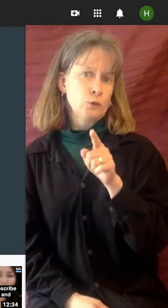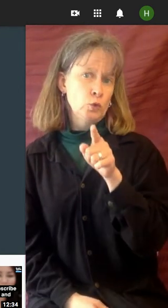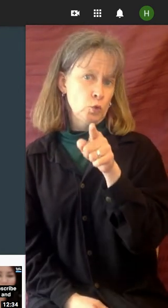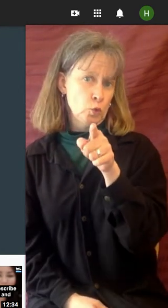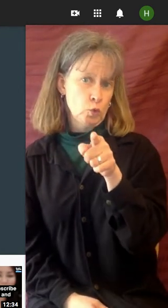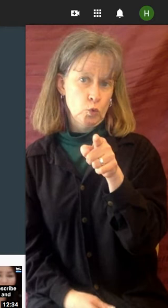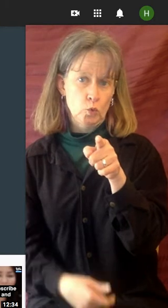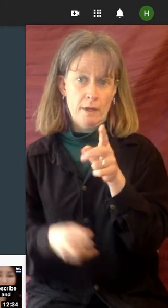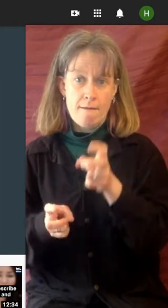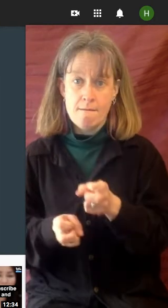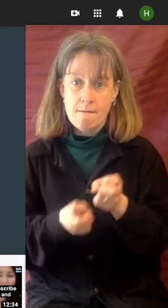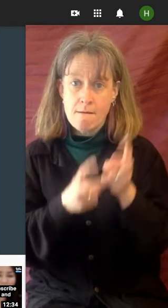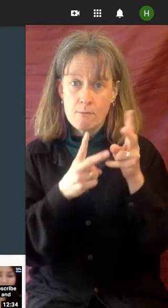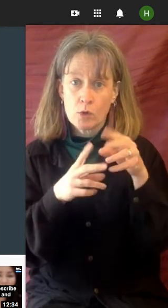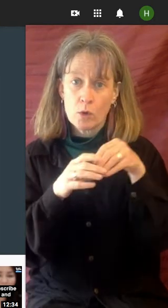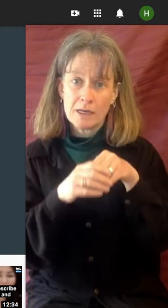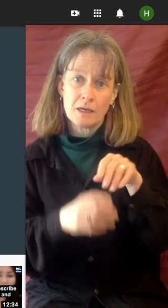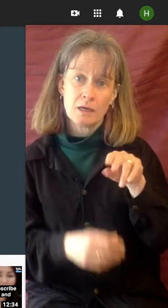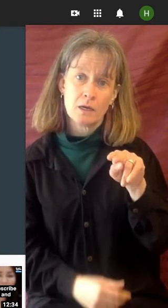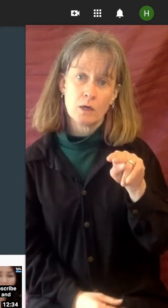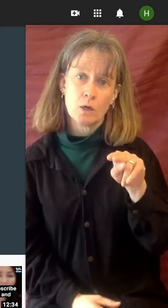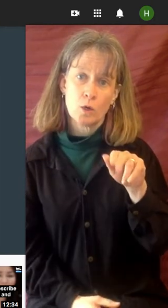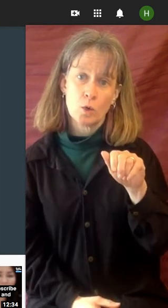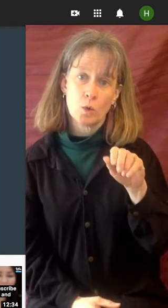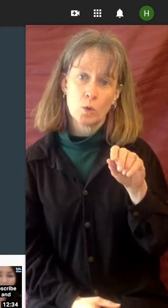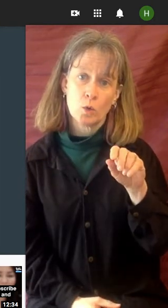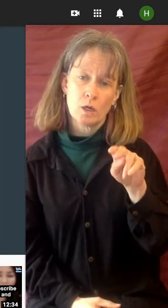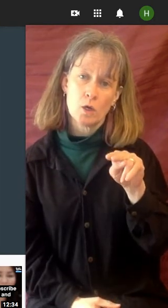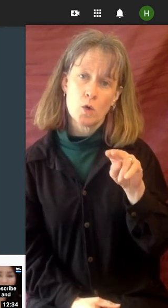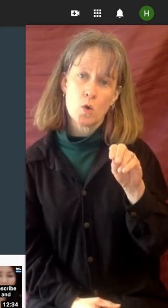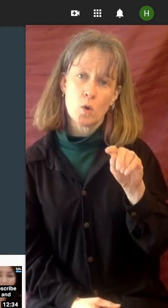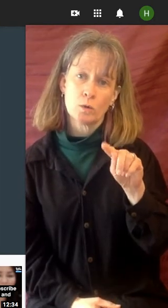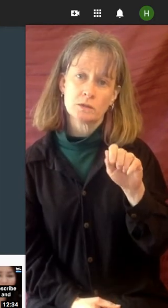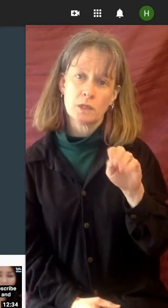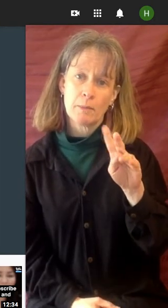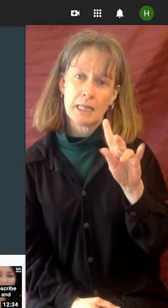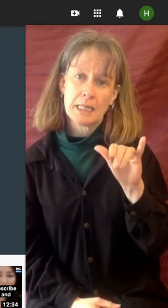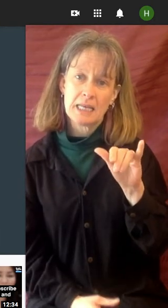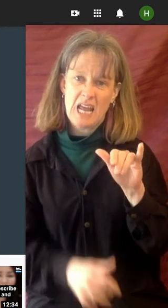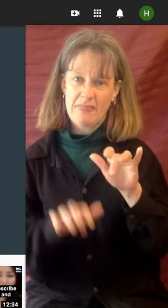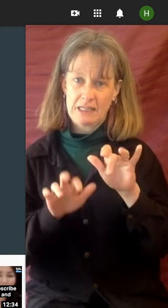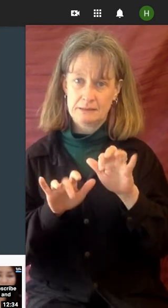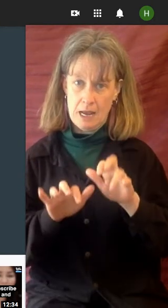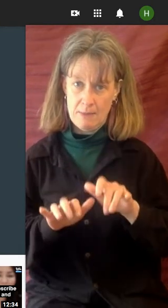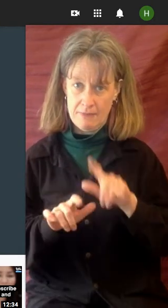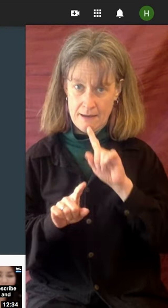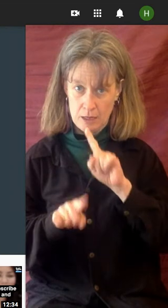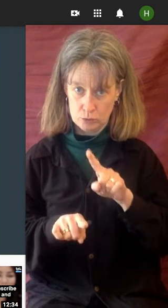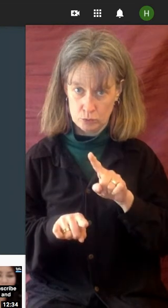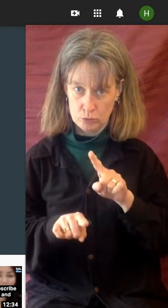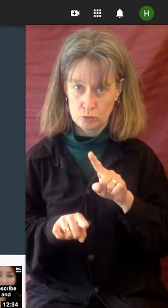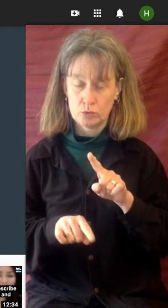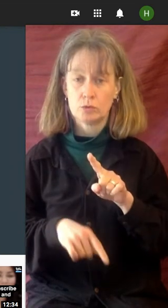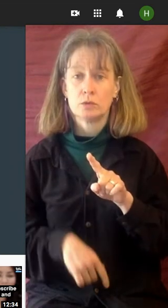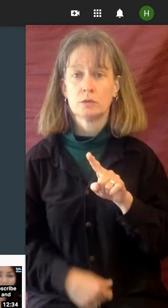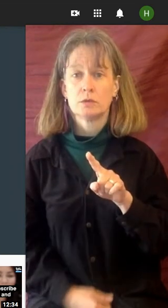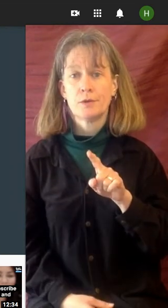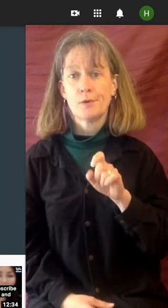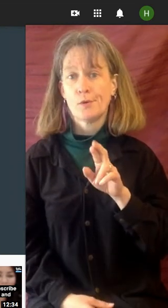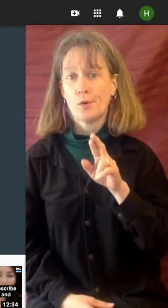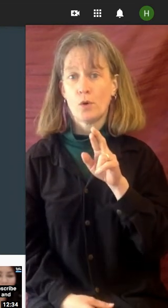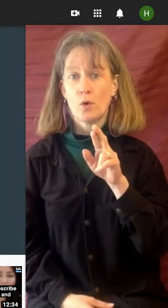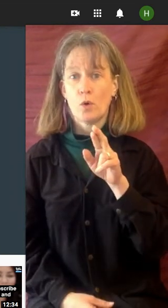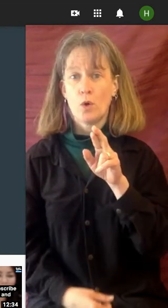upload this to Notability and write it on your iPad. You can copy